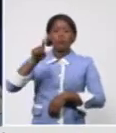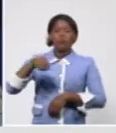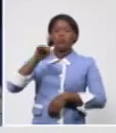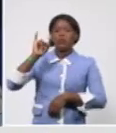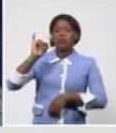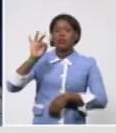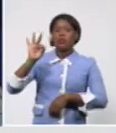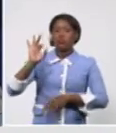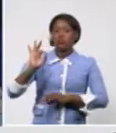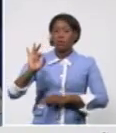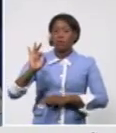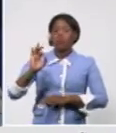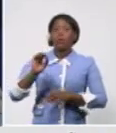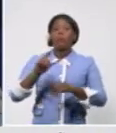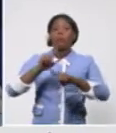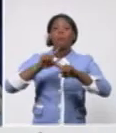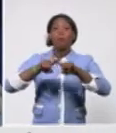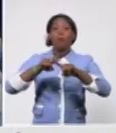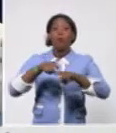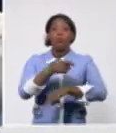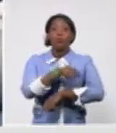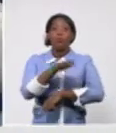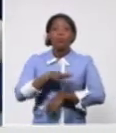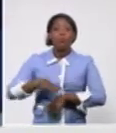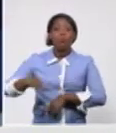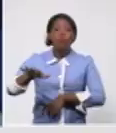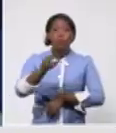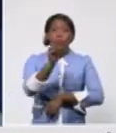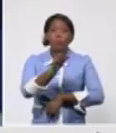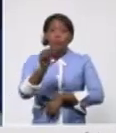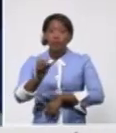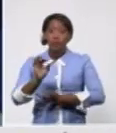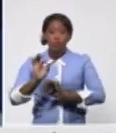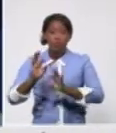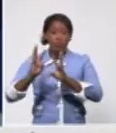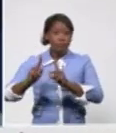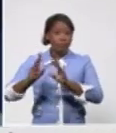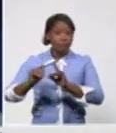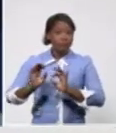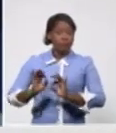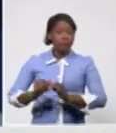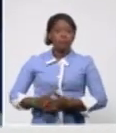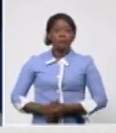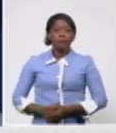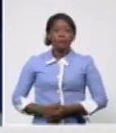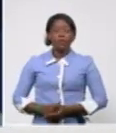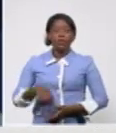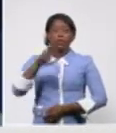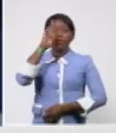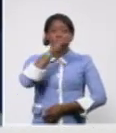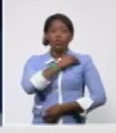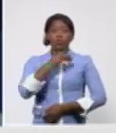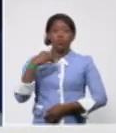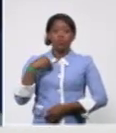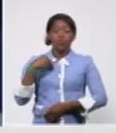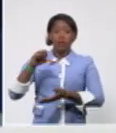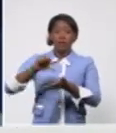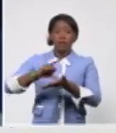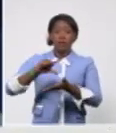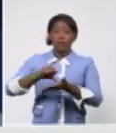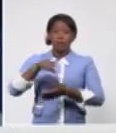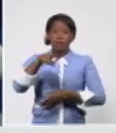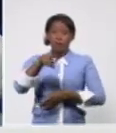5.68 per 100,000 inhabitants over the last 15 days. To summarize, of